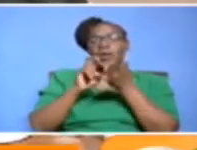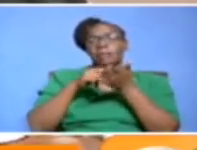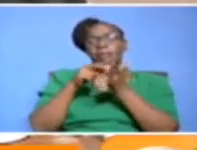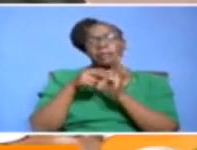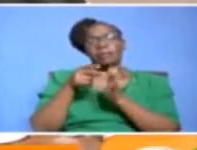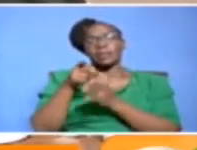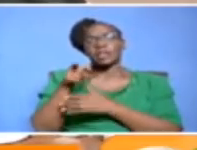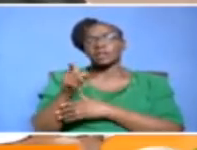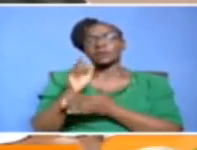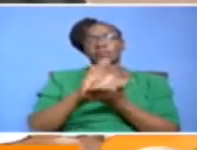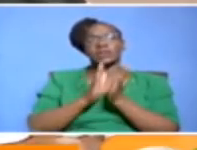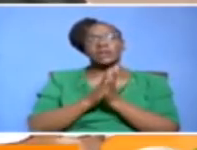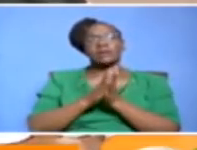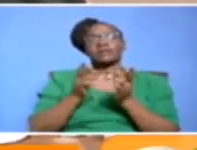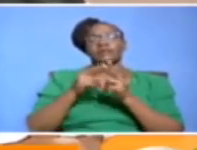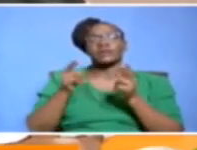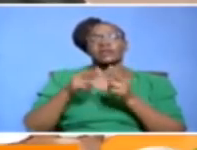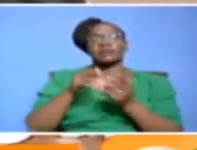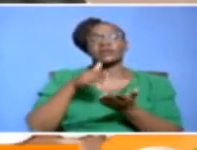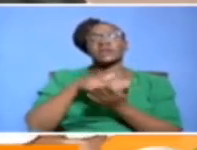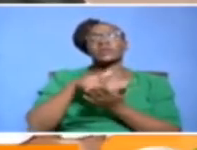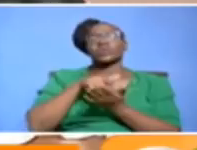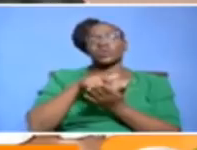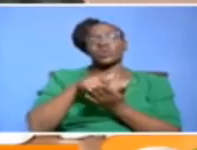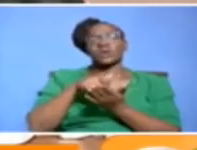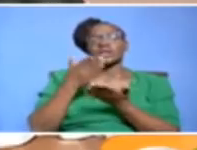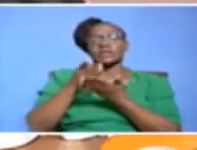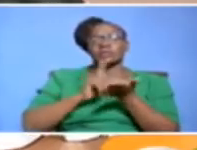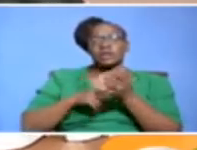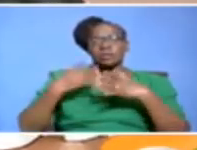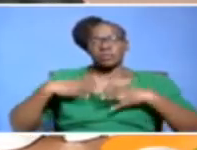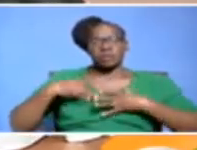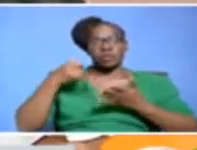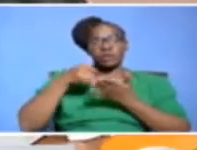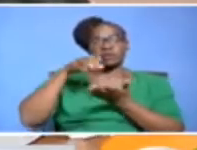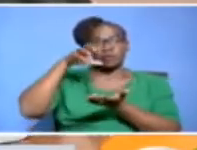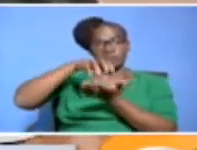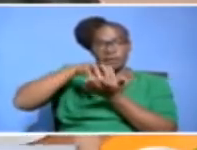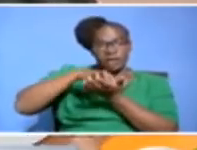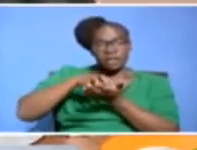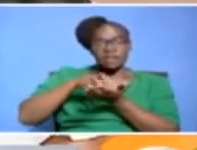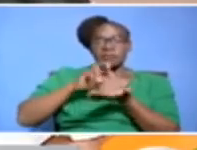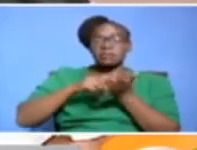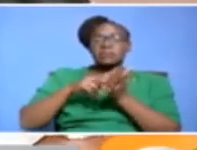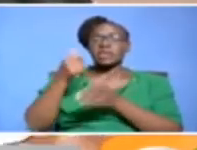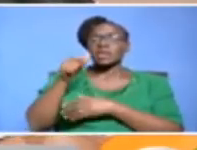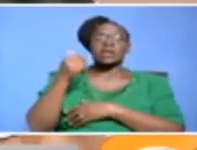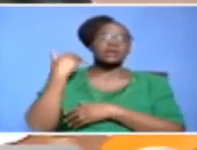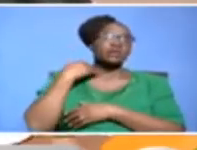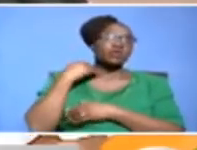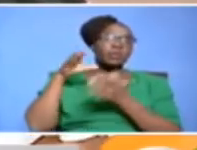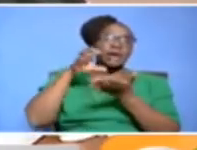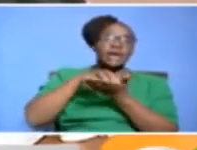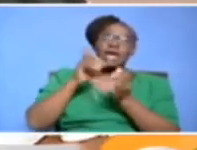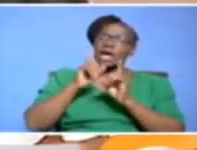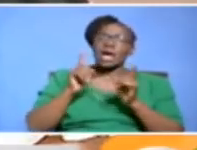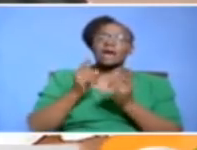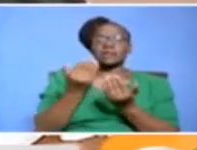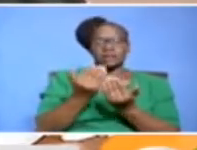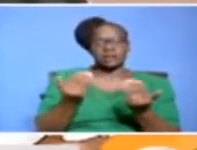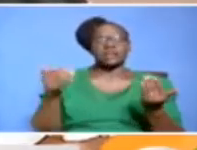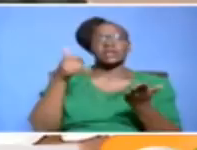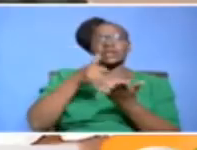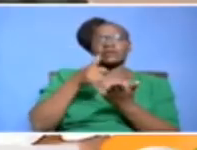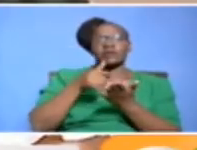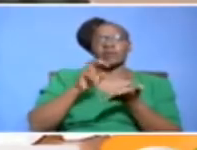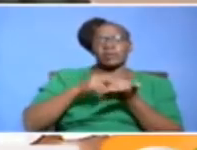is very sensitive where everyone dealing with the case, you're just not dealing with any other criminal case. We are dealing with a child here. Yeah. And we should